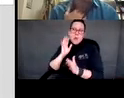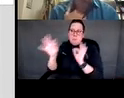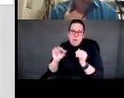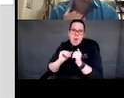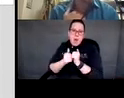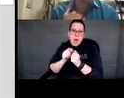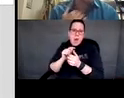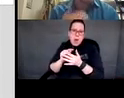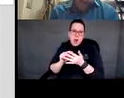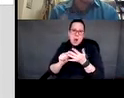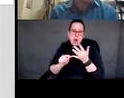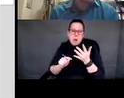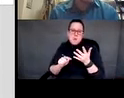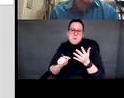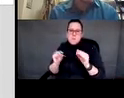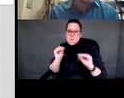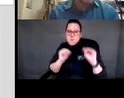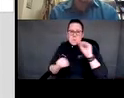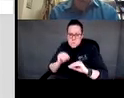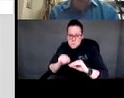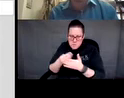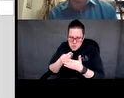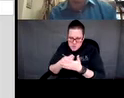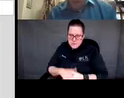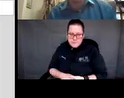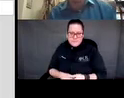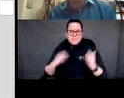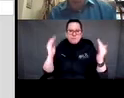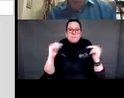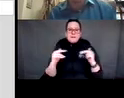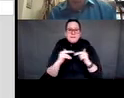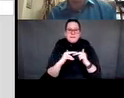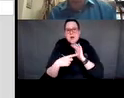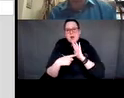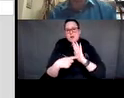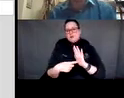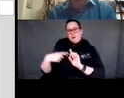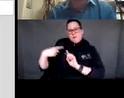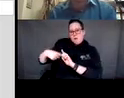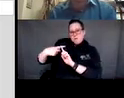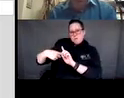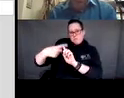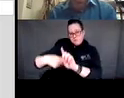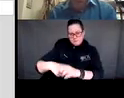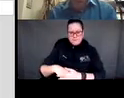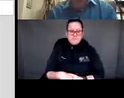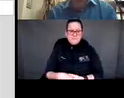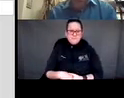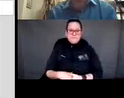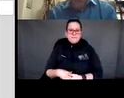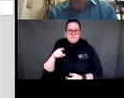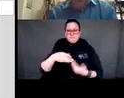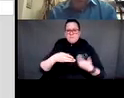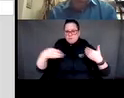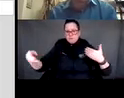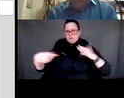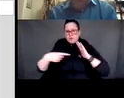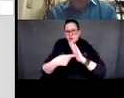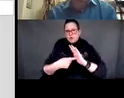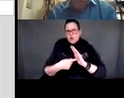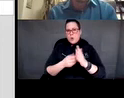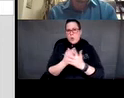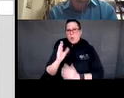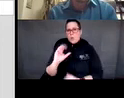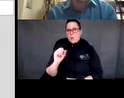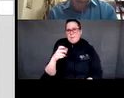capital. The next slide shows you kind of where we are month by month, and this goes through September now. So I'll just kind of level